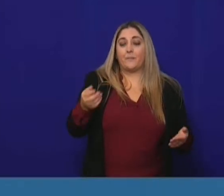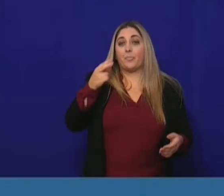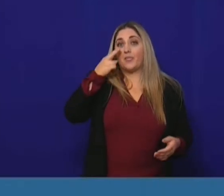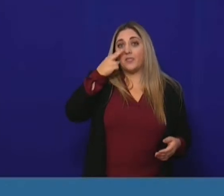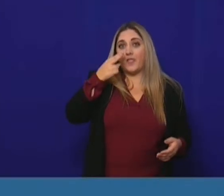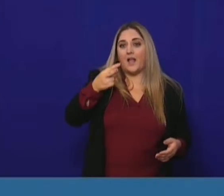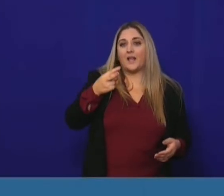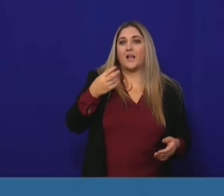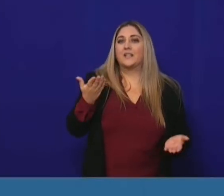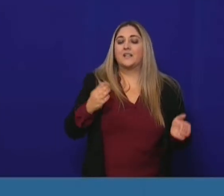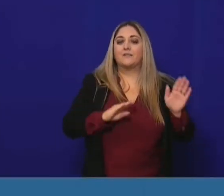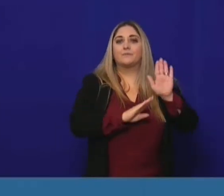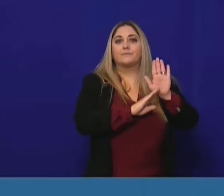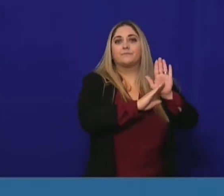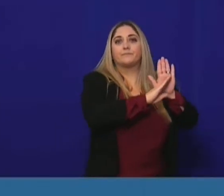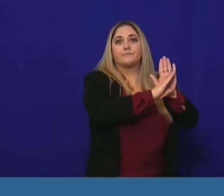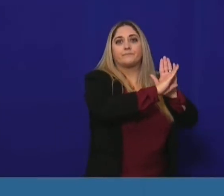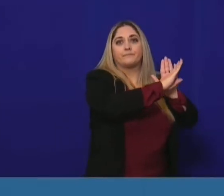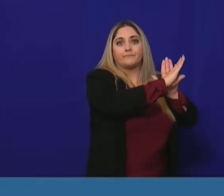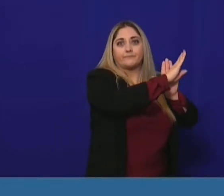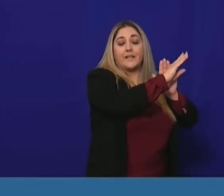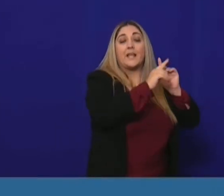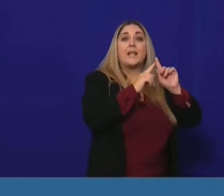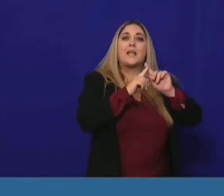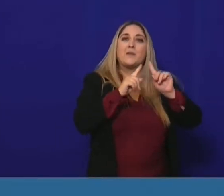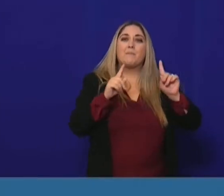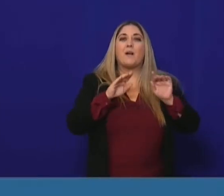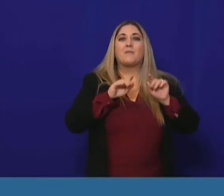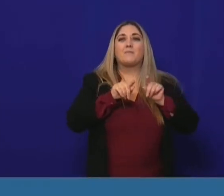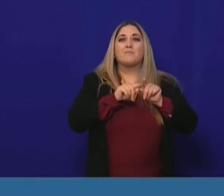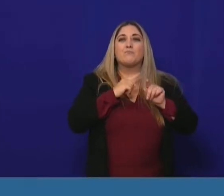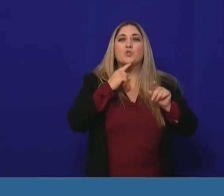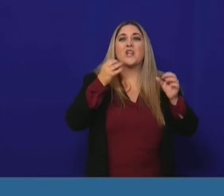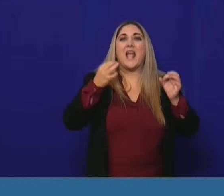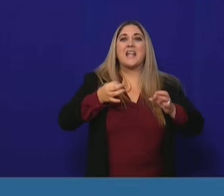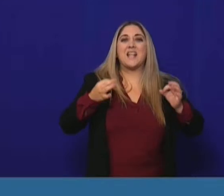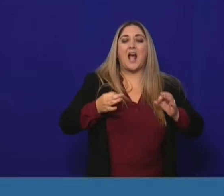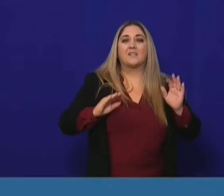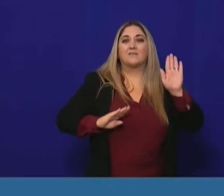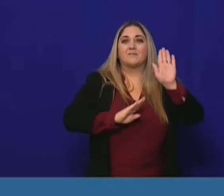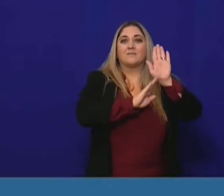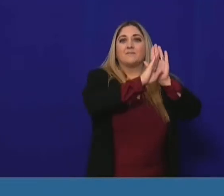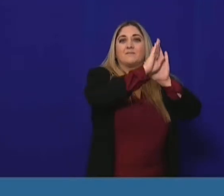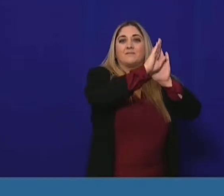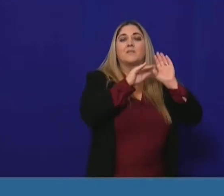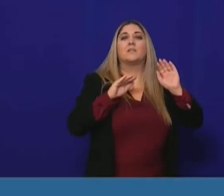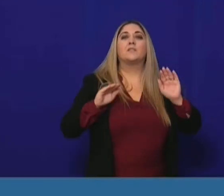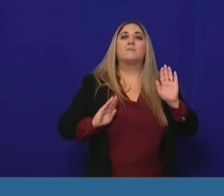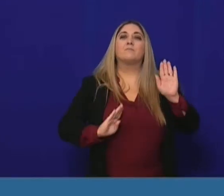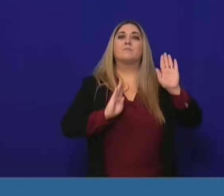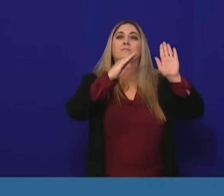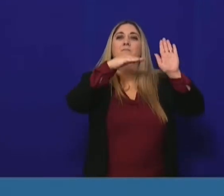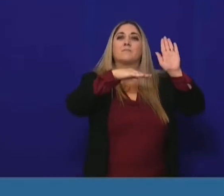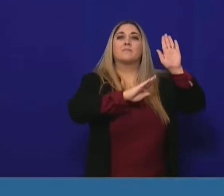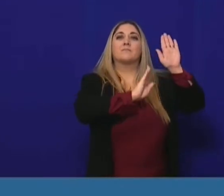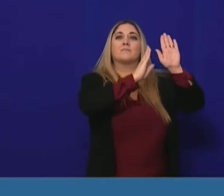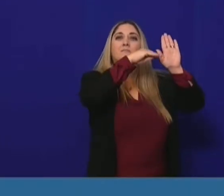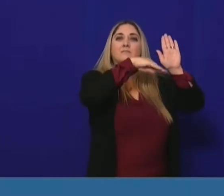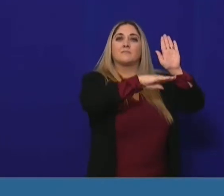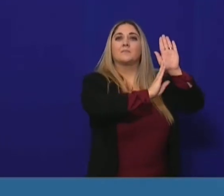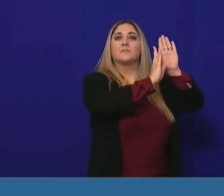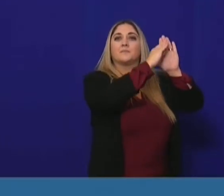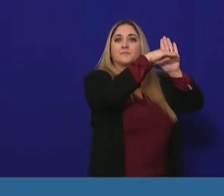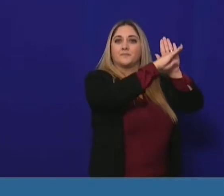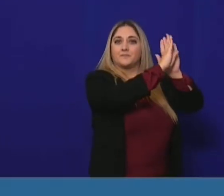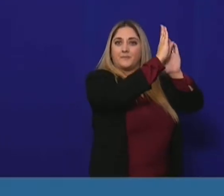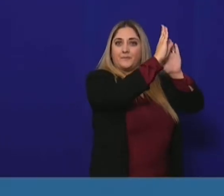bħala trendline tiela il fuq, però jkollna varjazzjoni bħalma dejjem ngħidu minħabba li n-numri tagħna huma pjuttost żgħar. Jekk